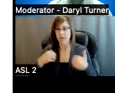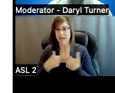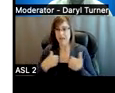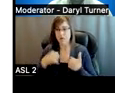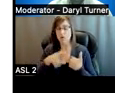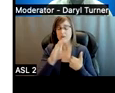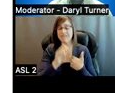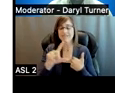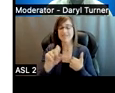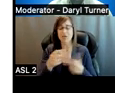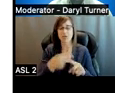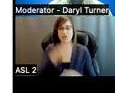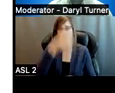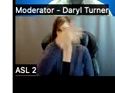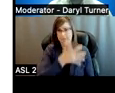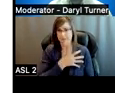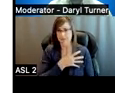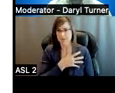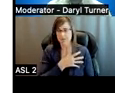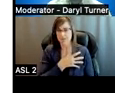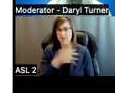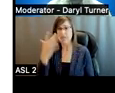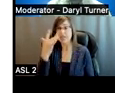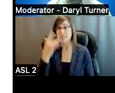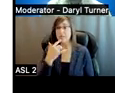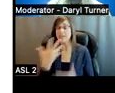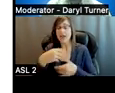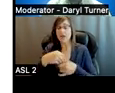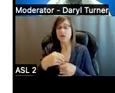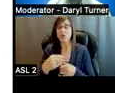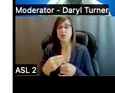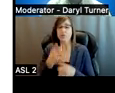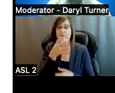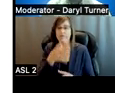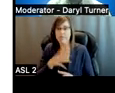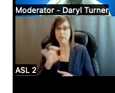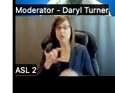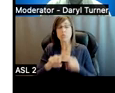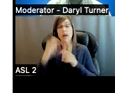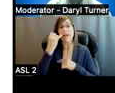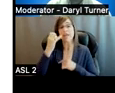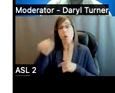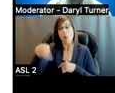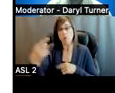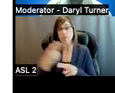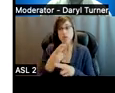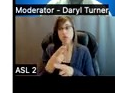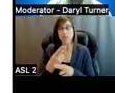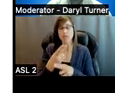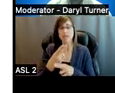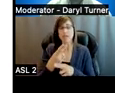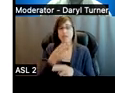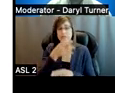from males. So that's why we are saying include females. But if you are using only females, you have to use